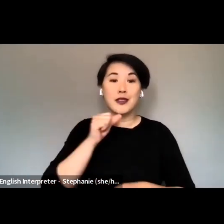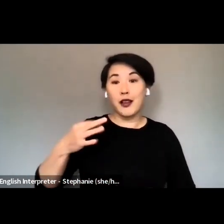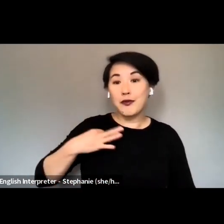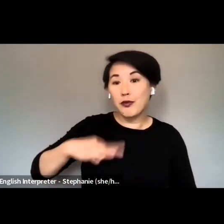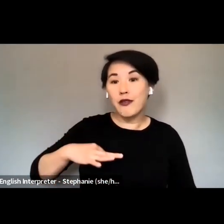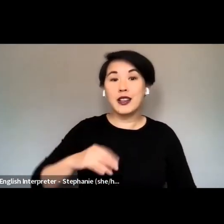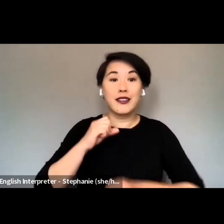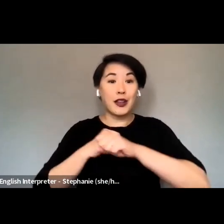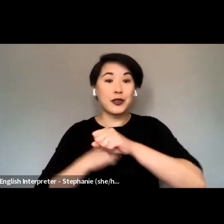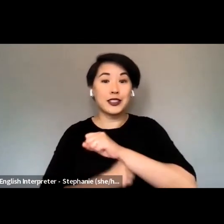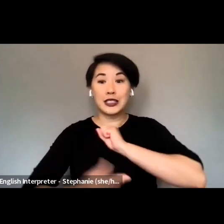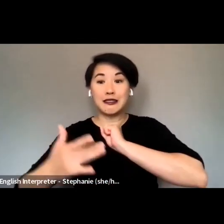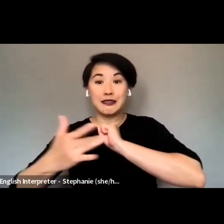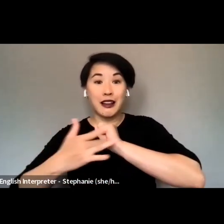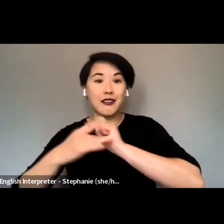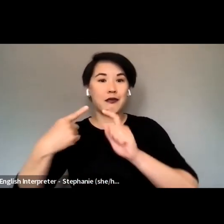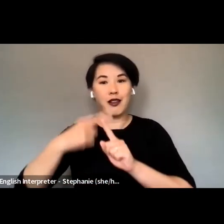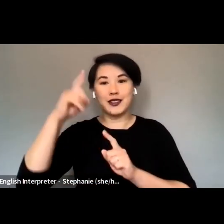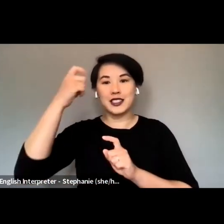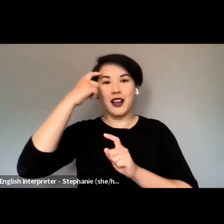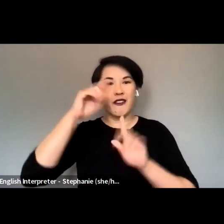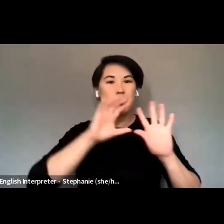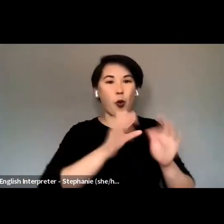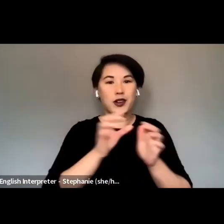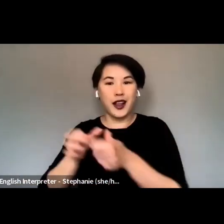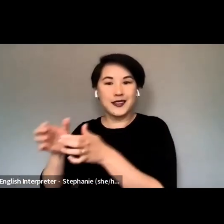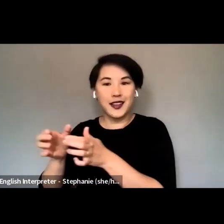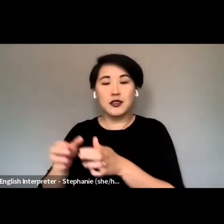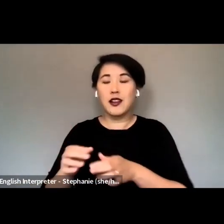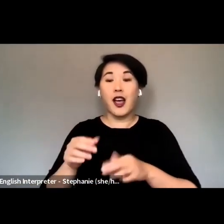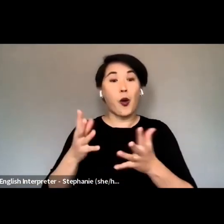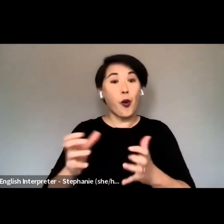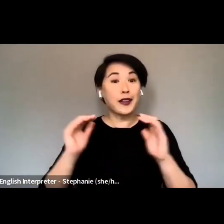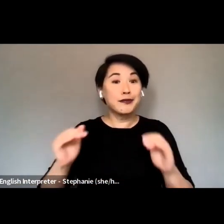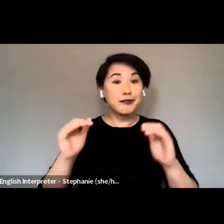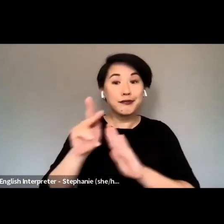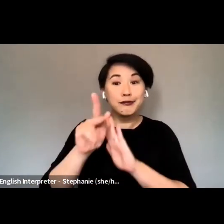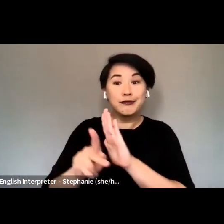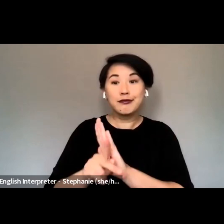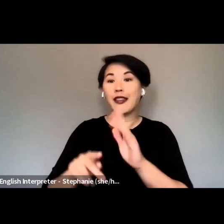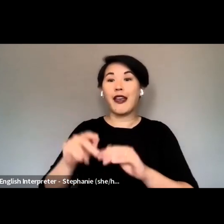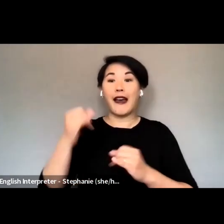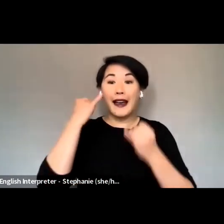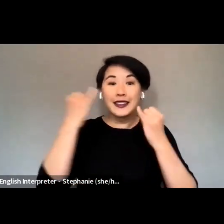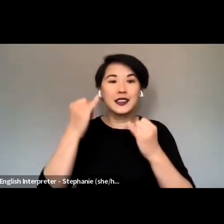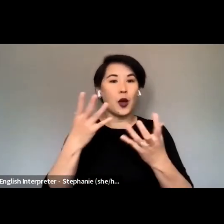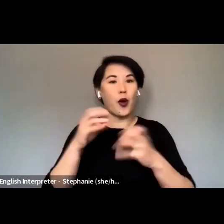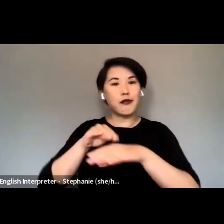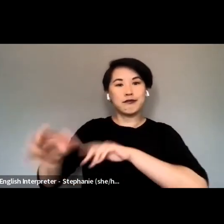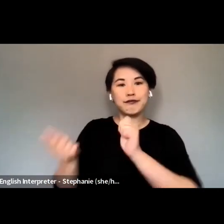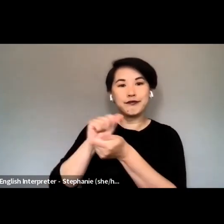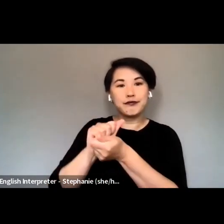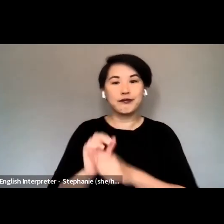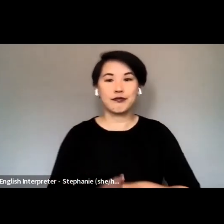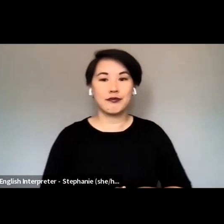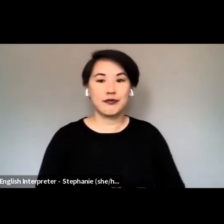foundations, technology, and government organizations seeking to advance policy, ideas, and change.